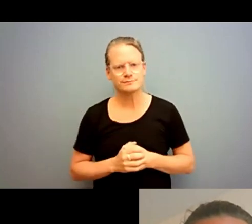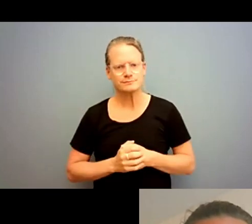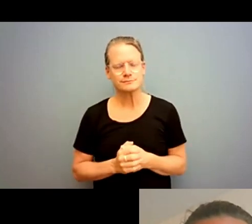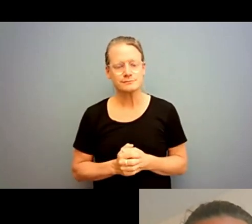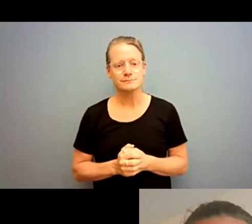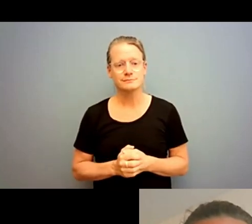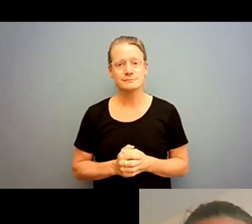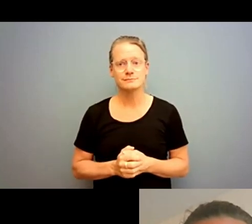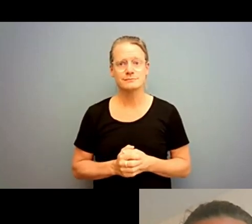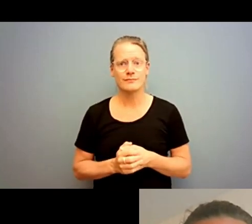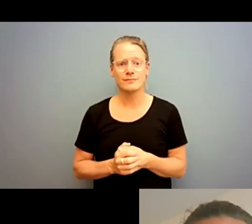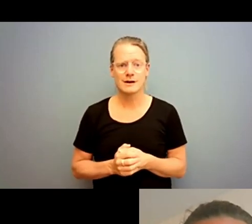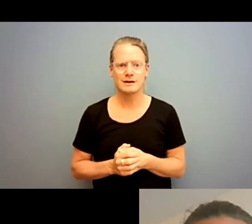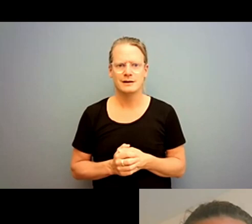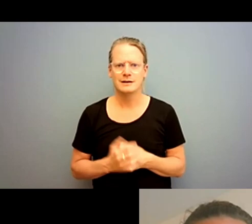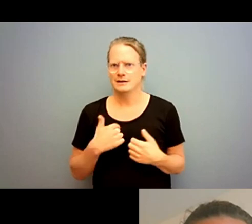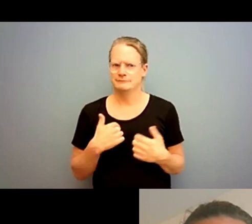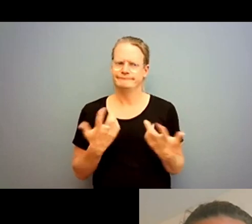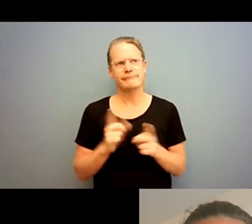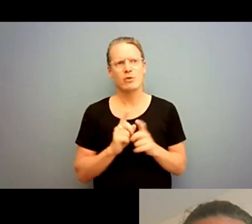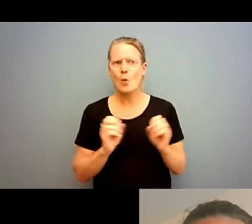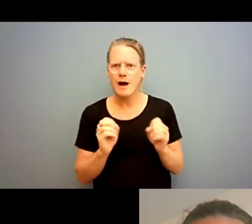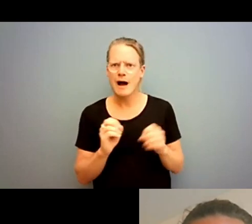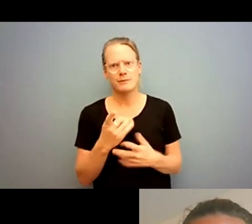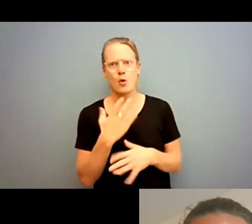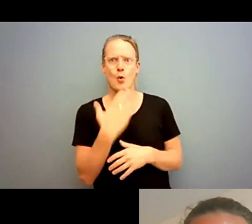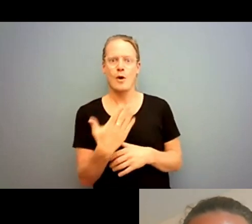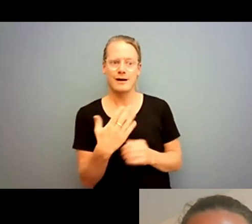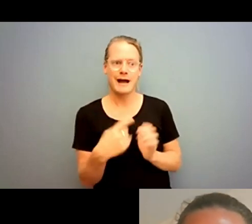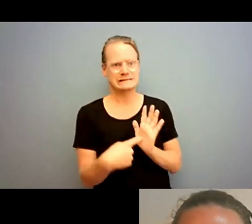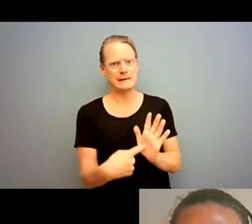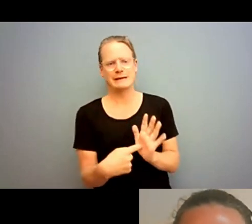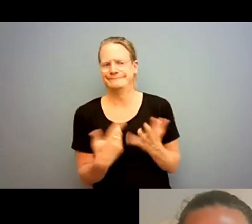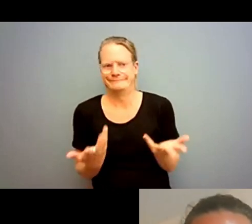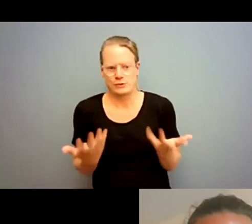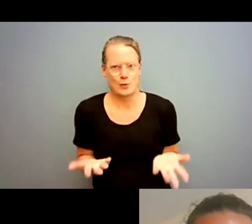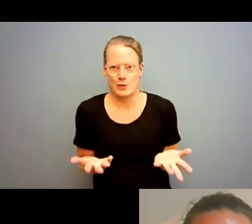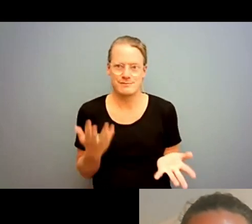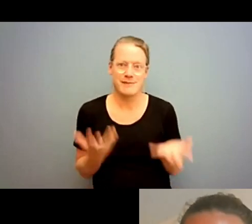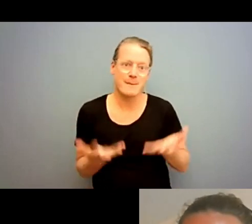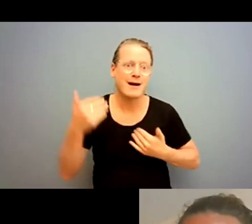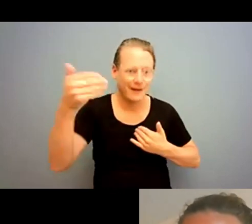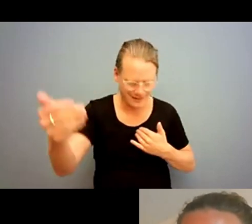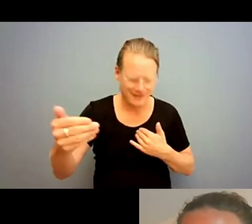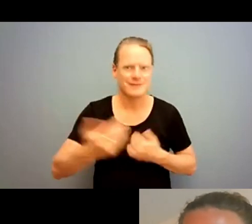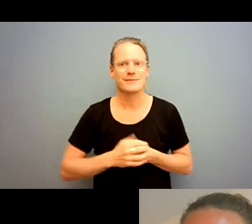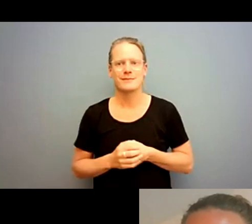Not yet. I mean, I'm intuiting that issues of